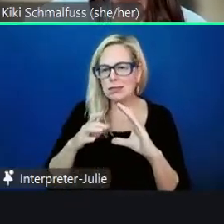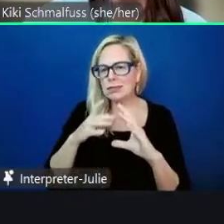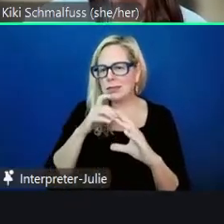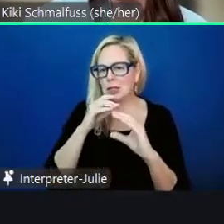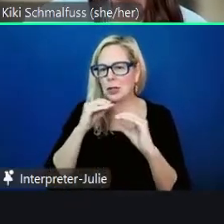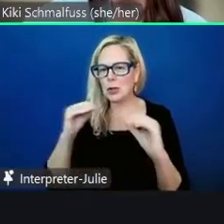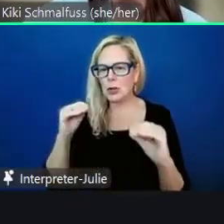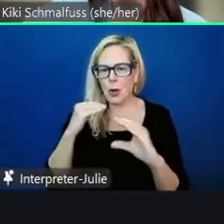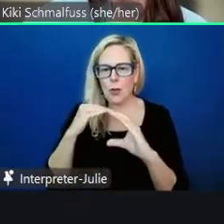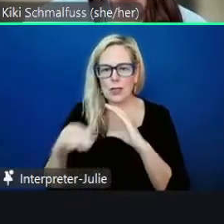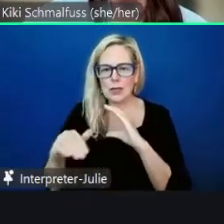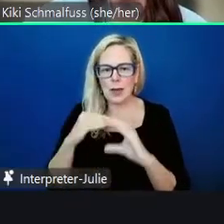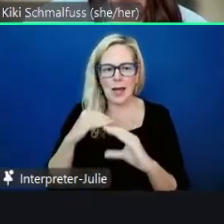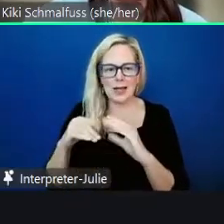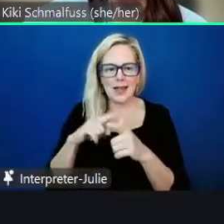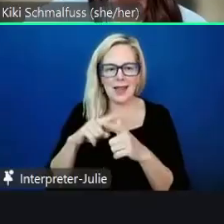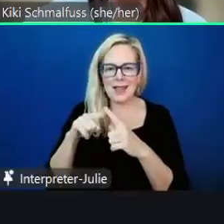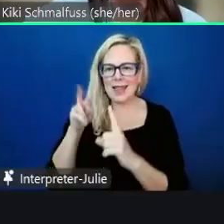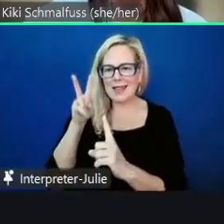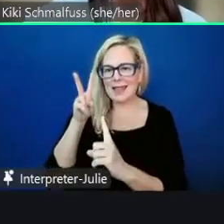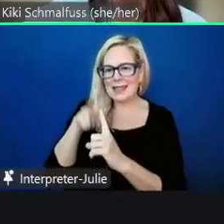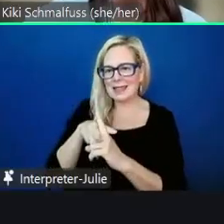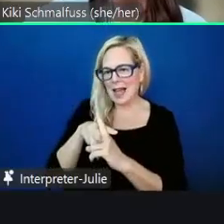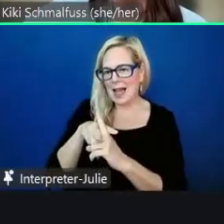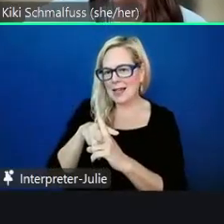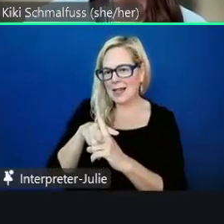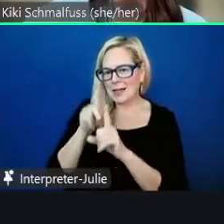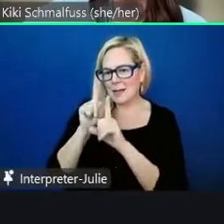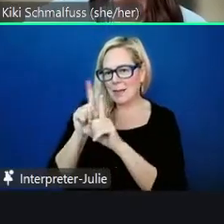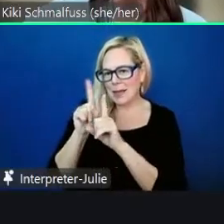their assigned mentor and mentee was not a good fit for them.